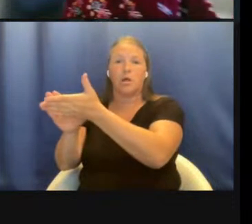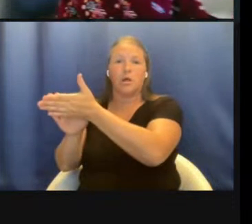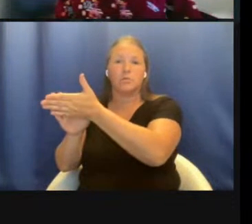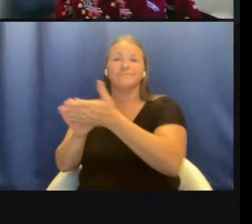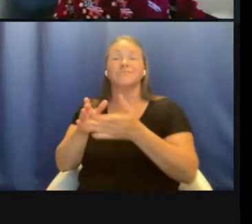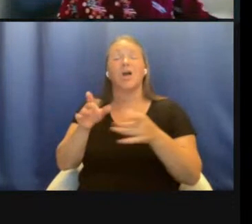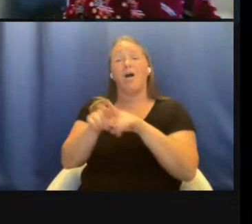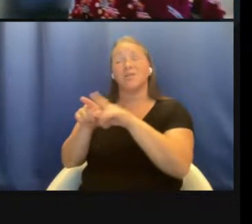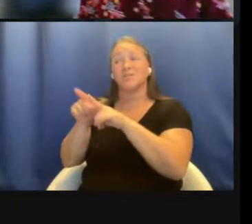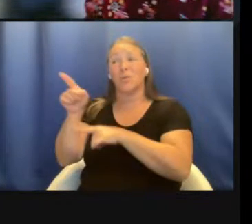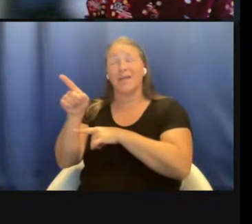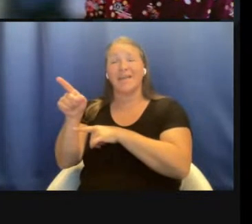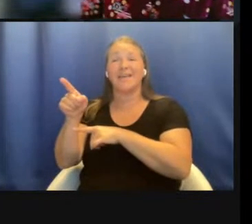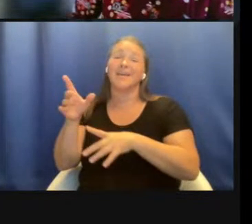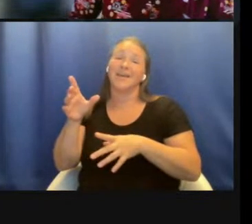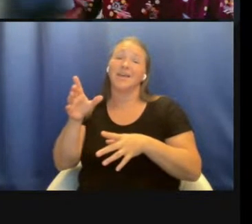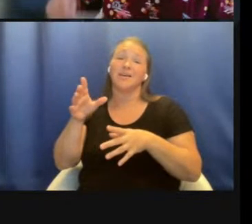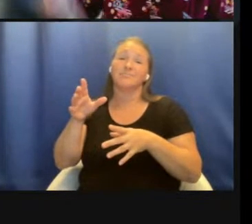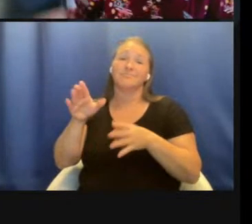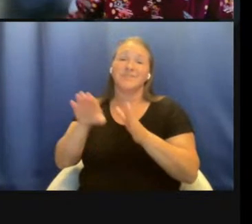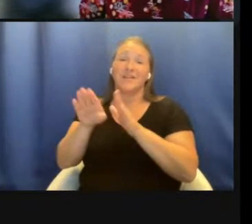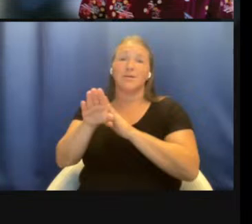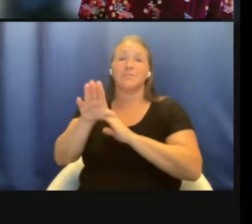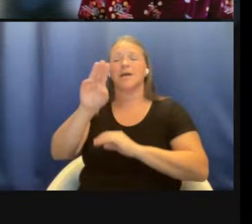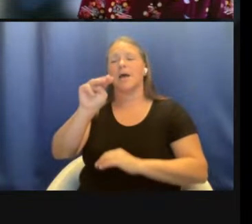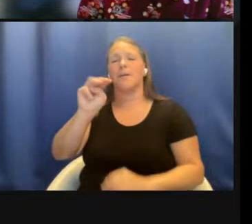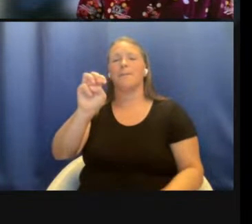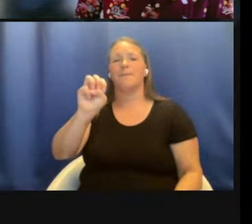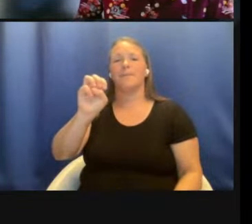He marries Caroline